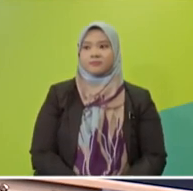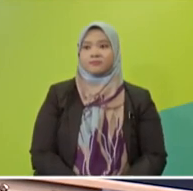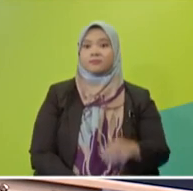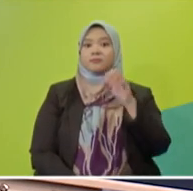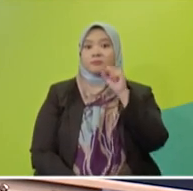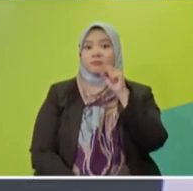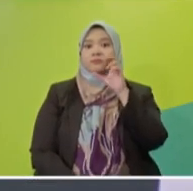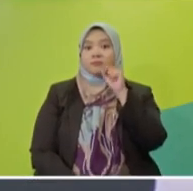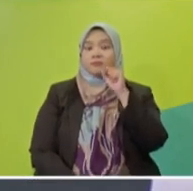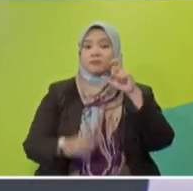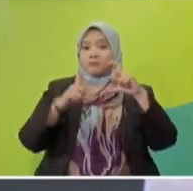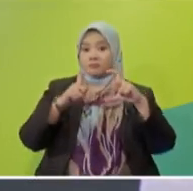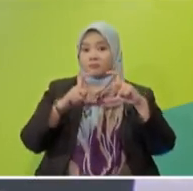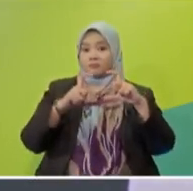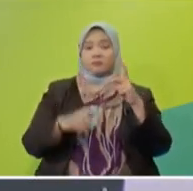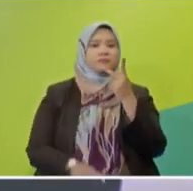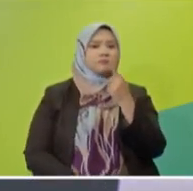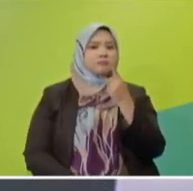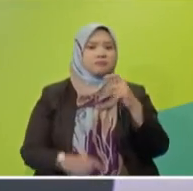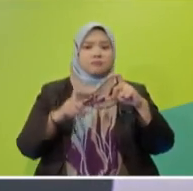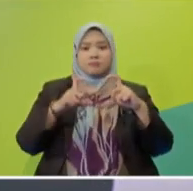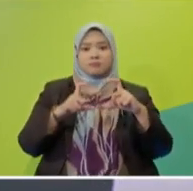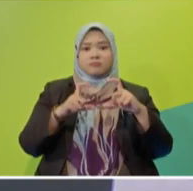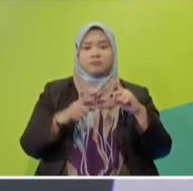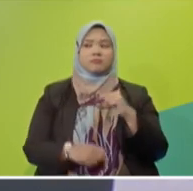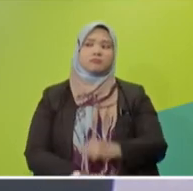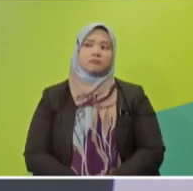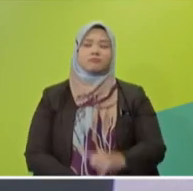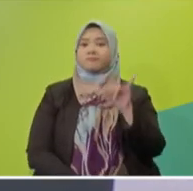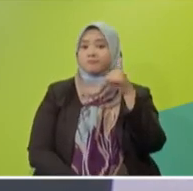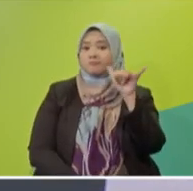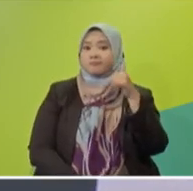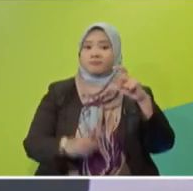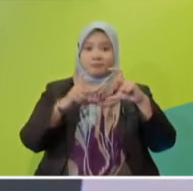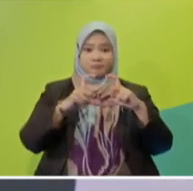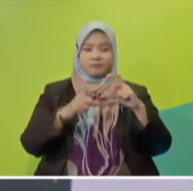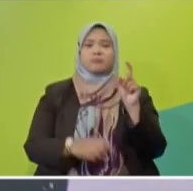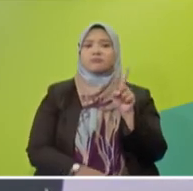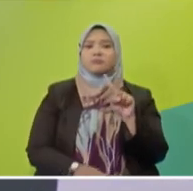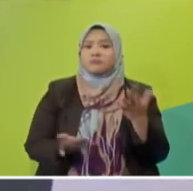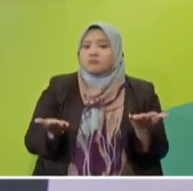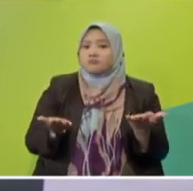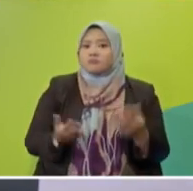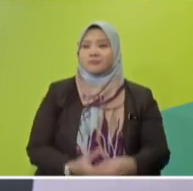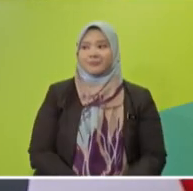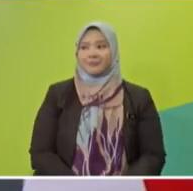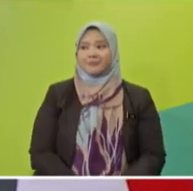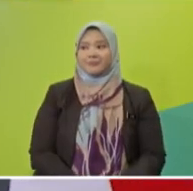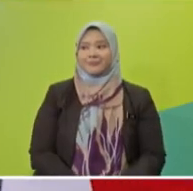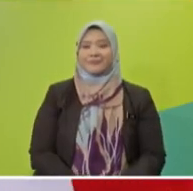The pink. Yeah, the there's two at here. The pink one, Moniz. Which one? The pink.